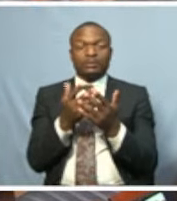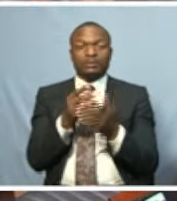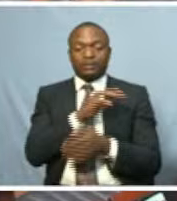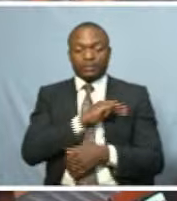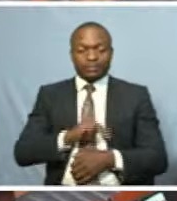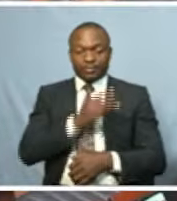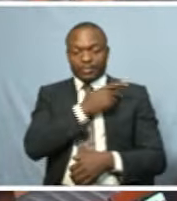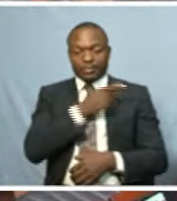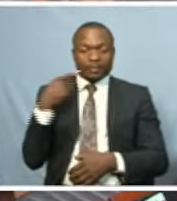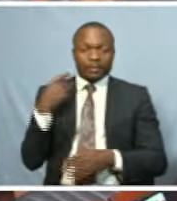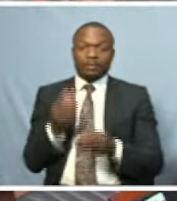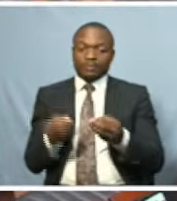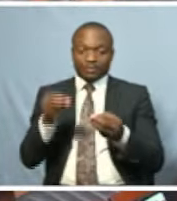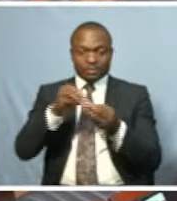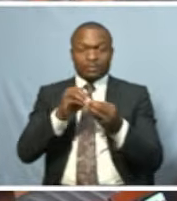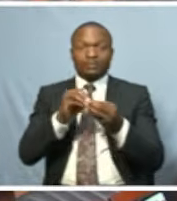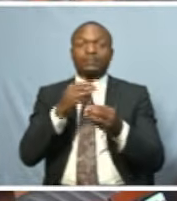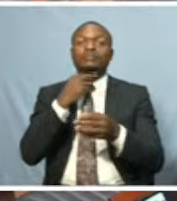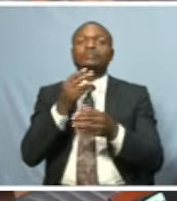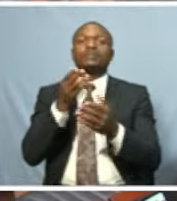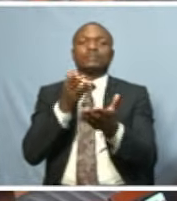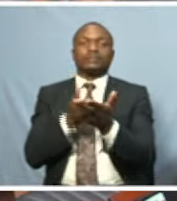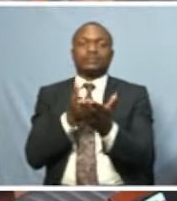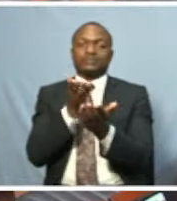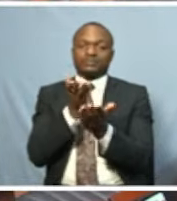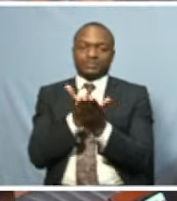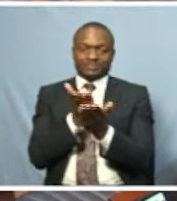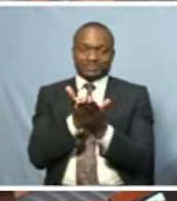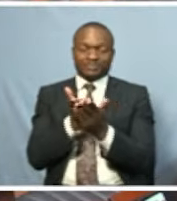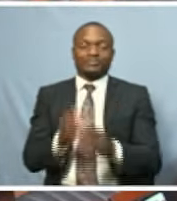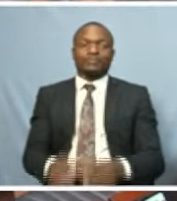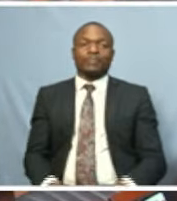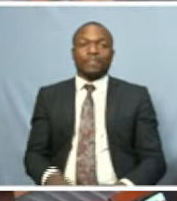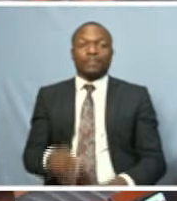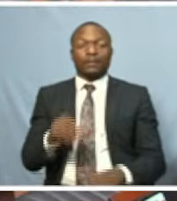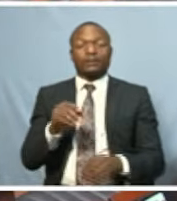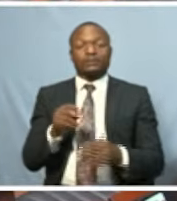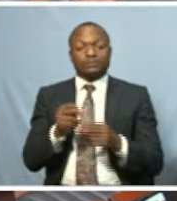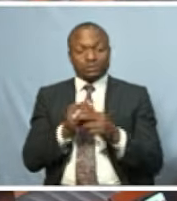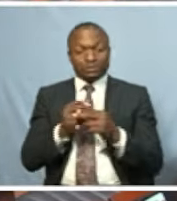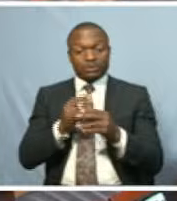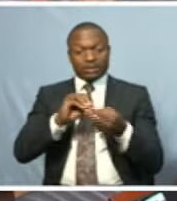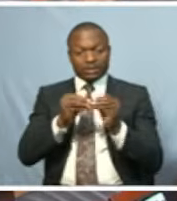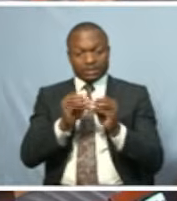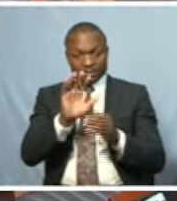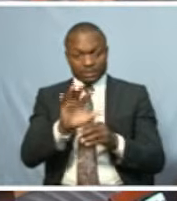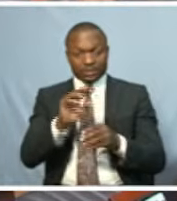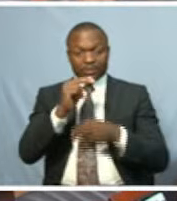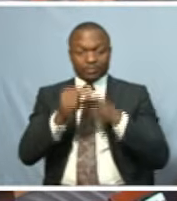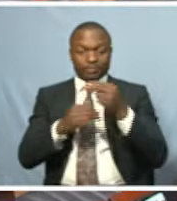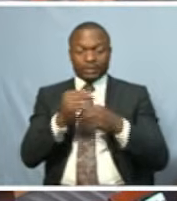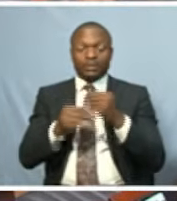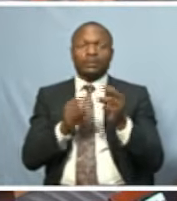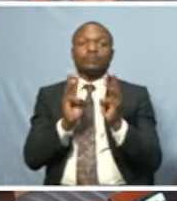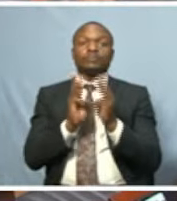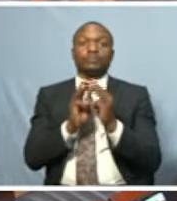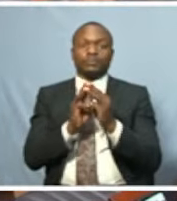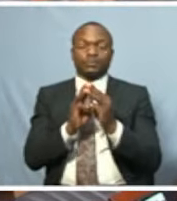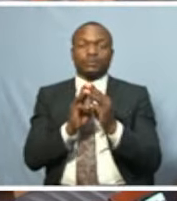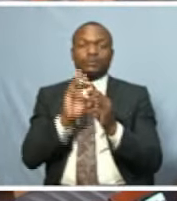this motion that is on the floor of the House. So as soon as the quorum is constituted, business will